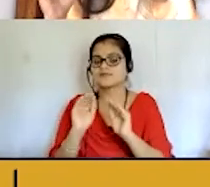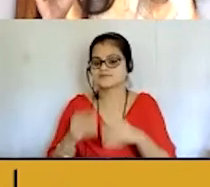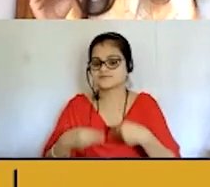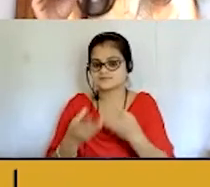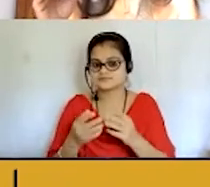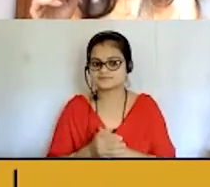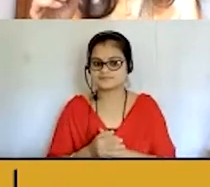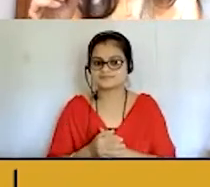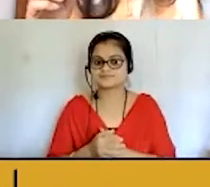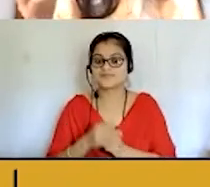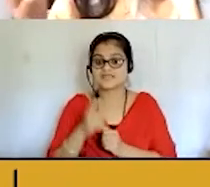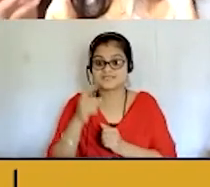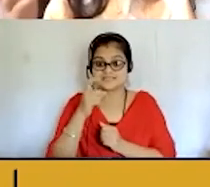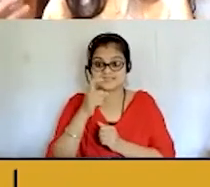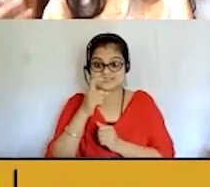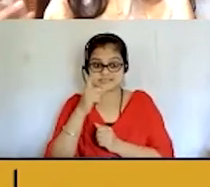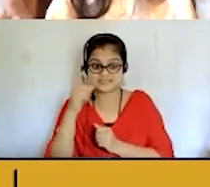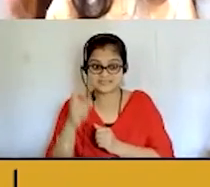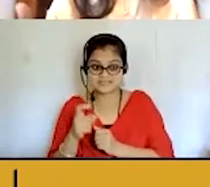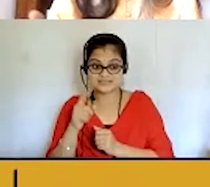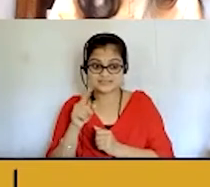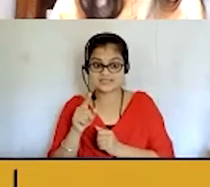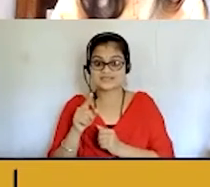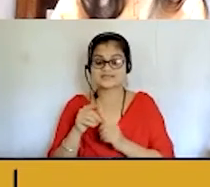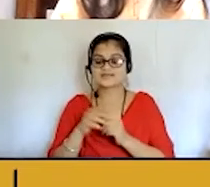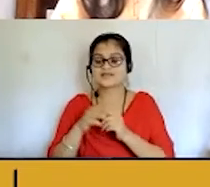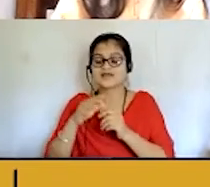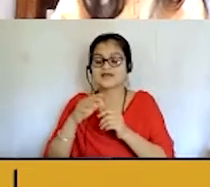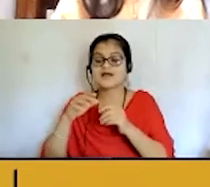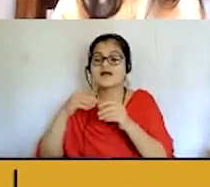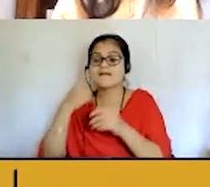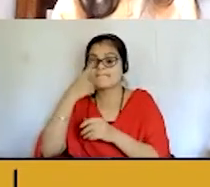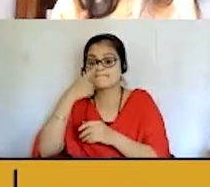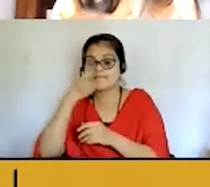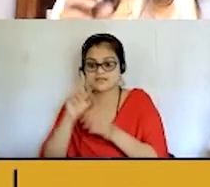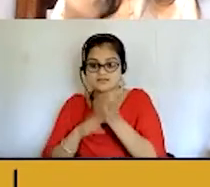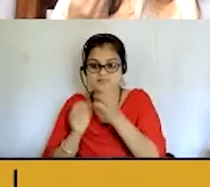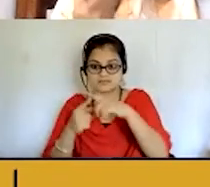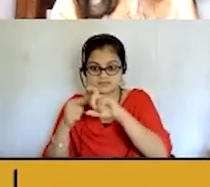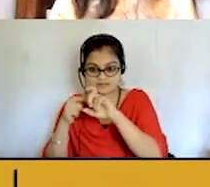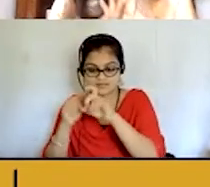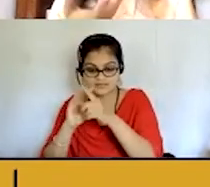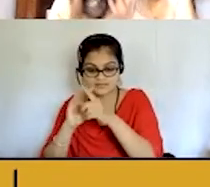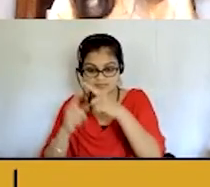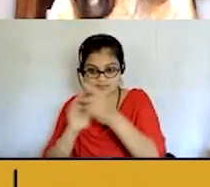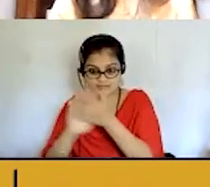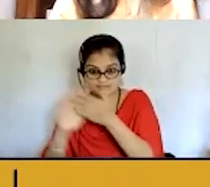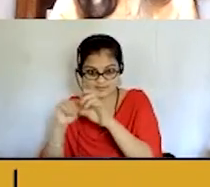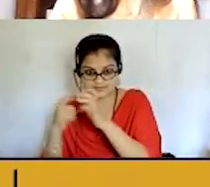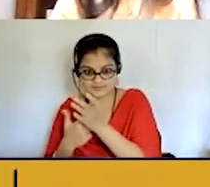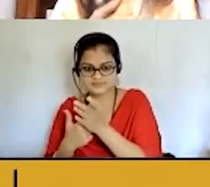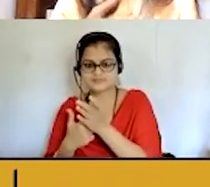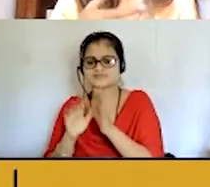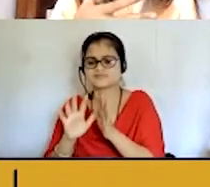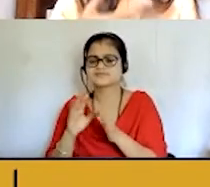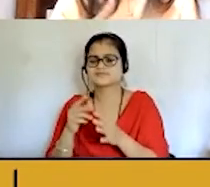group of seven or sometimes eight goddesses known as the Matrikas, or mothers. They are not mothers in the conventional sense,